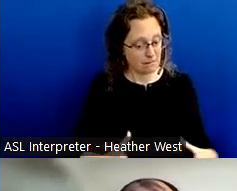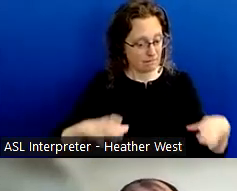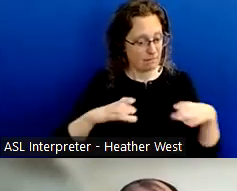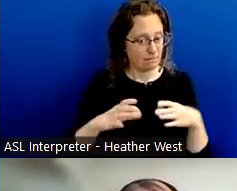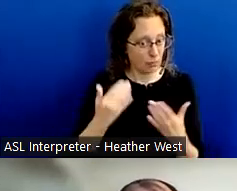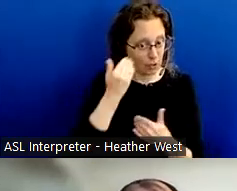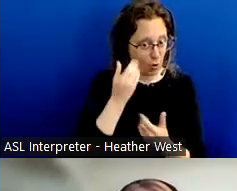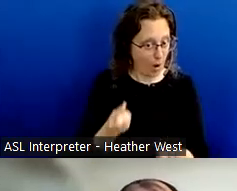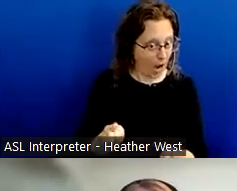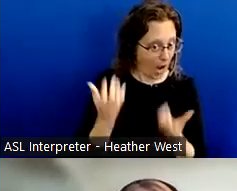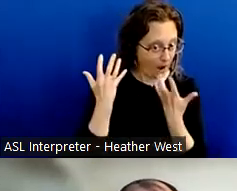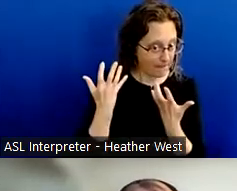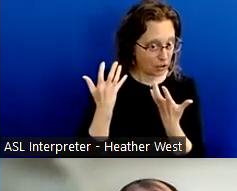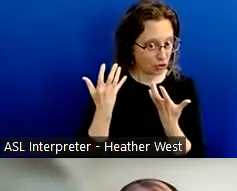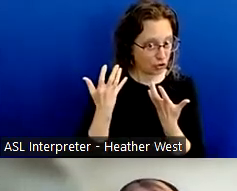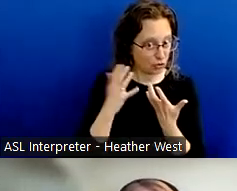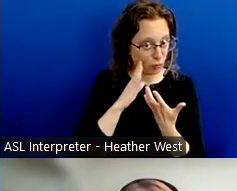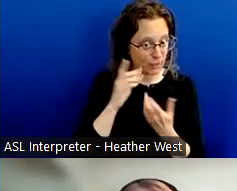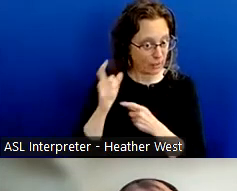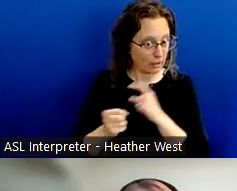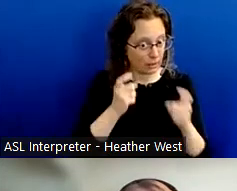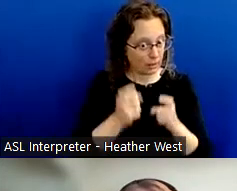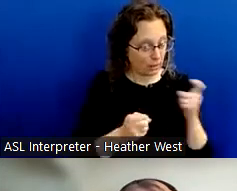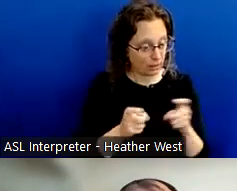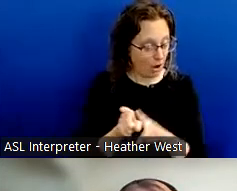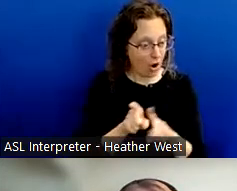we know how much the total pot of funding is, and also